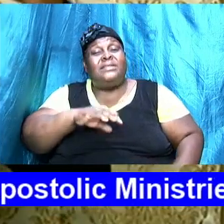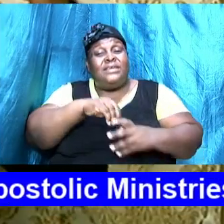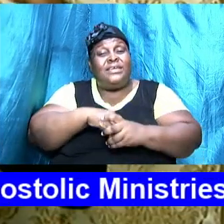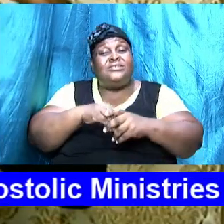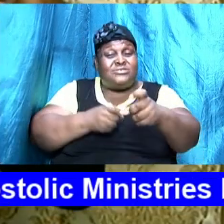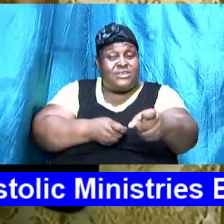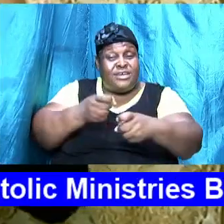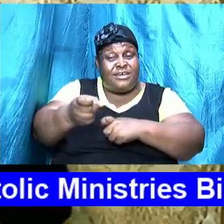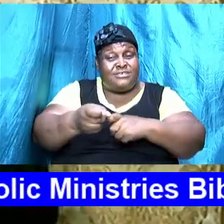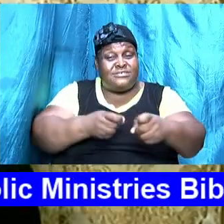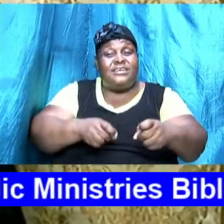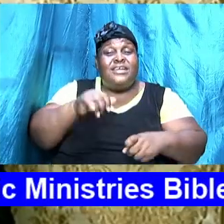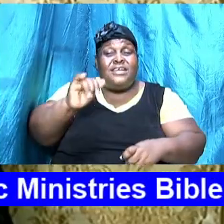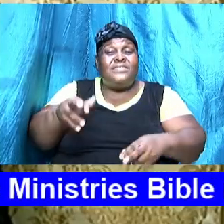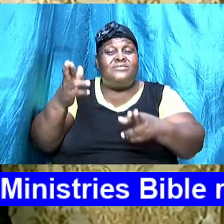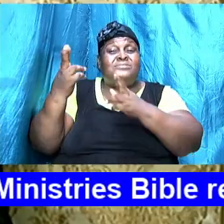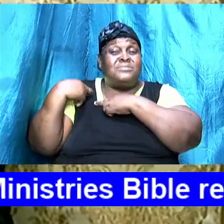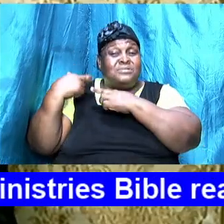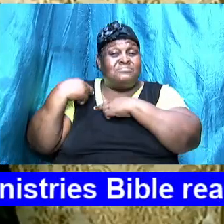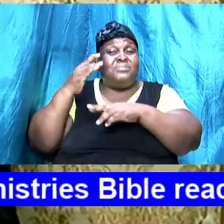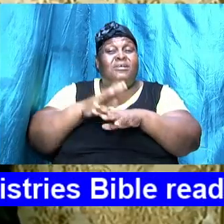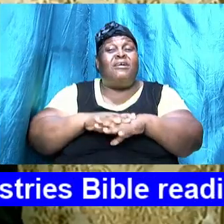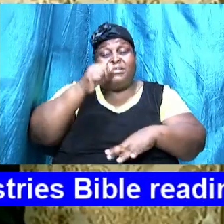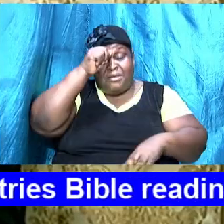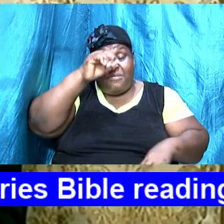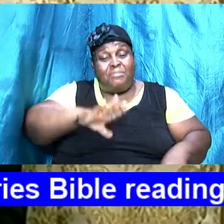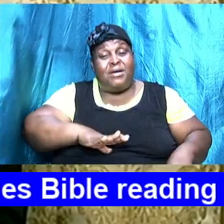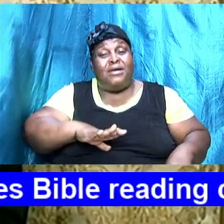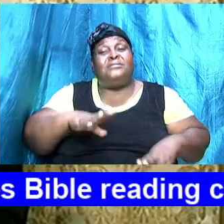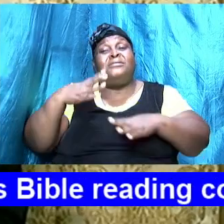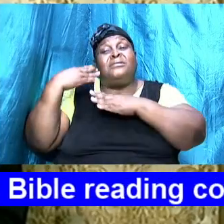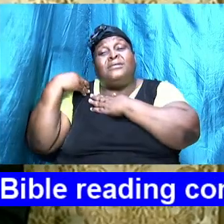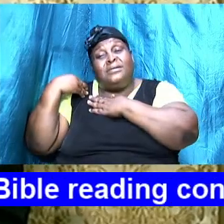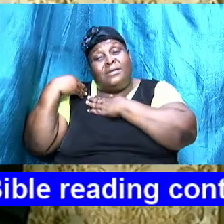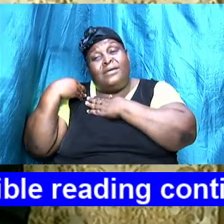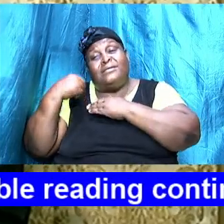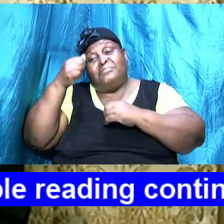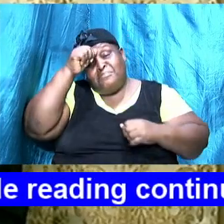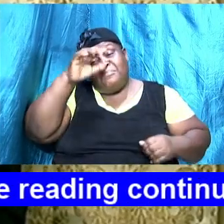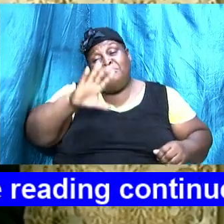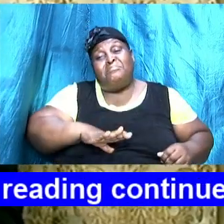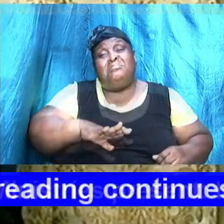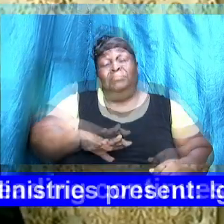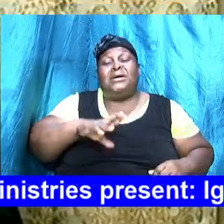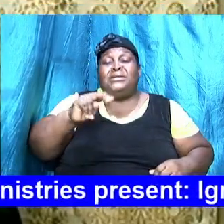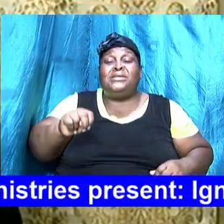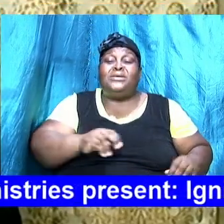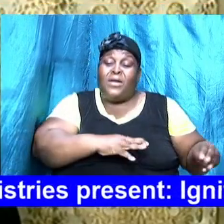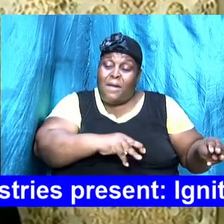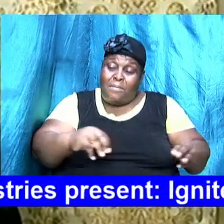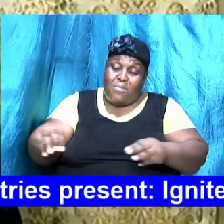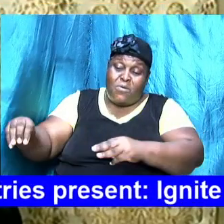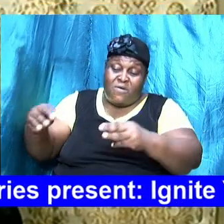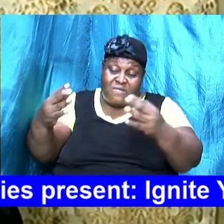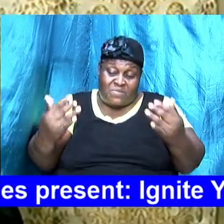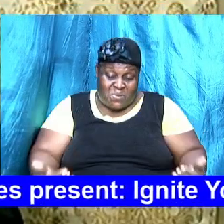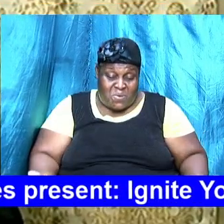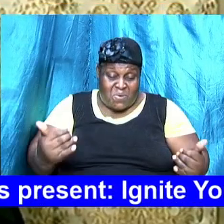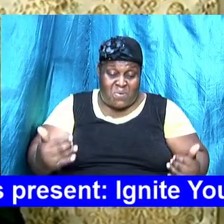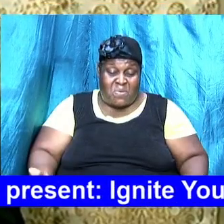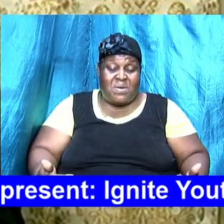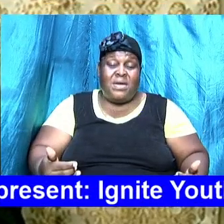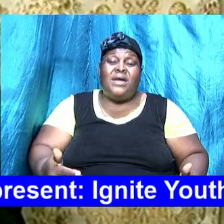that responsibility is on our shoulders. And men need to get up now and stop dragging